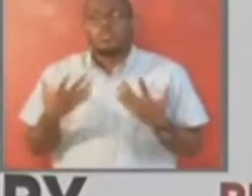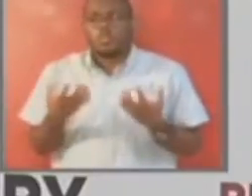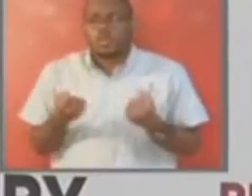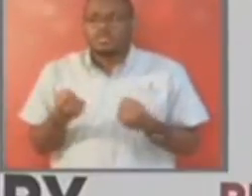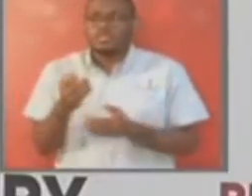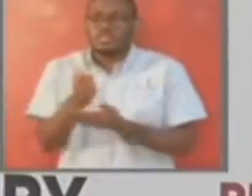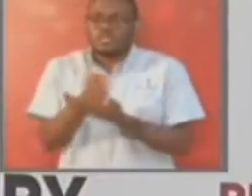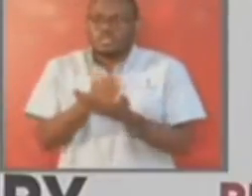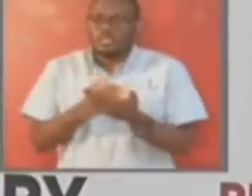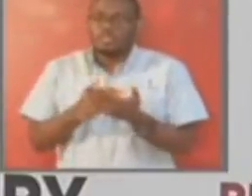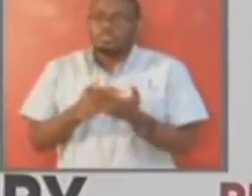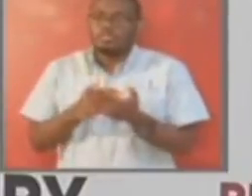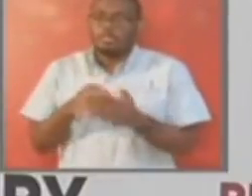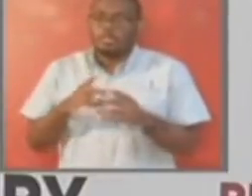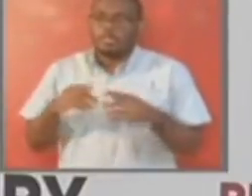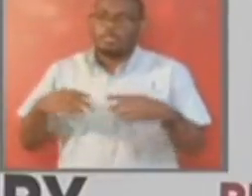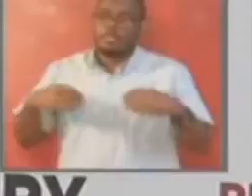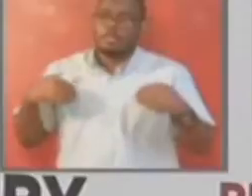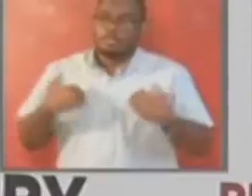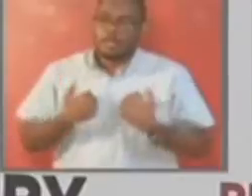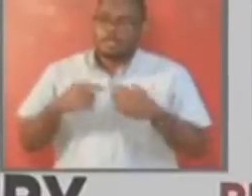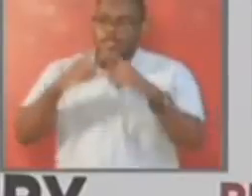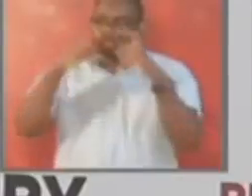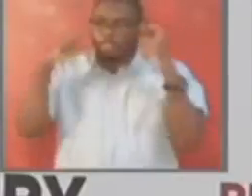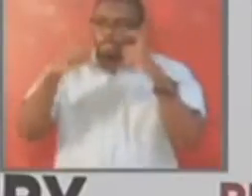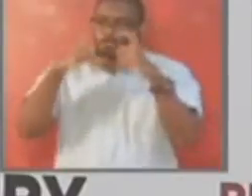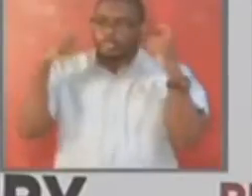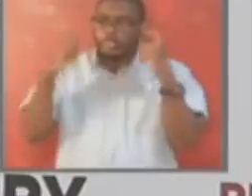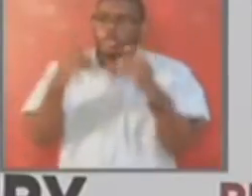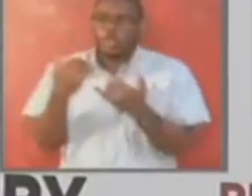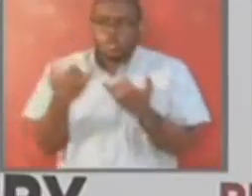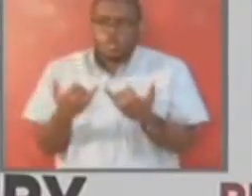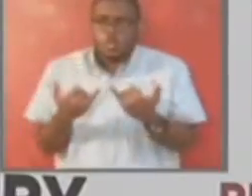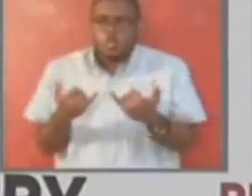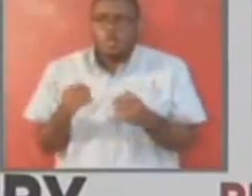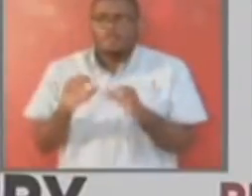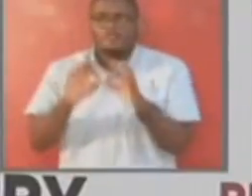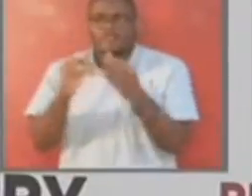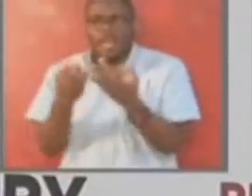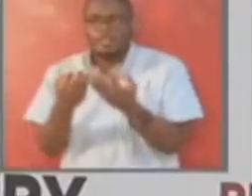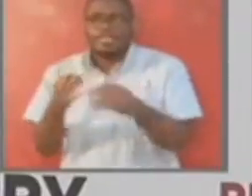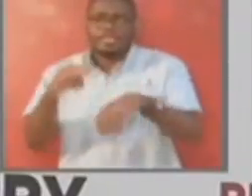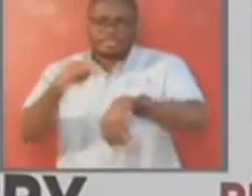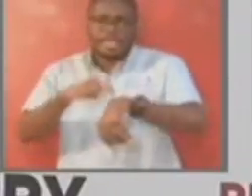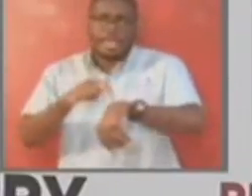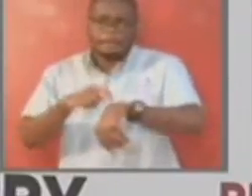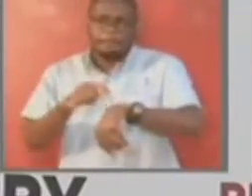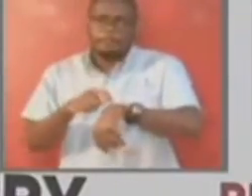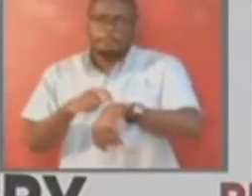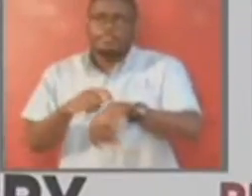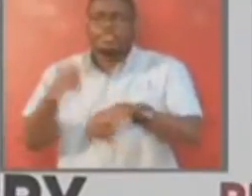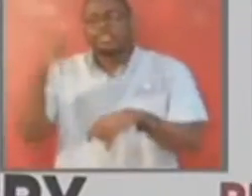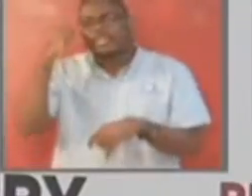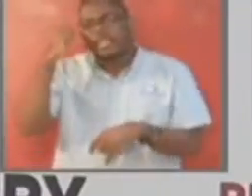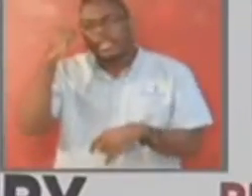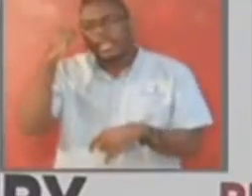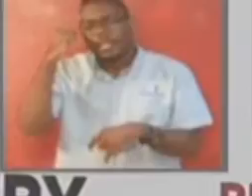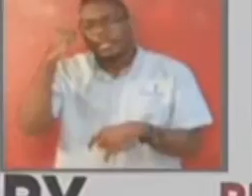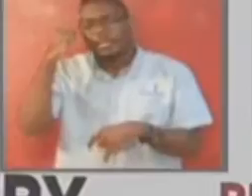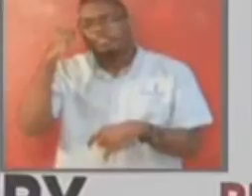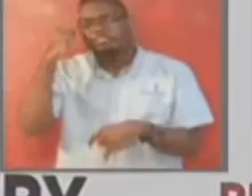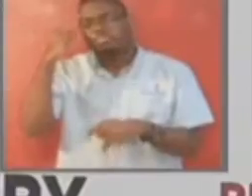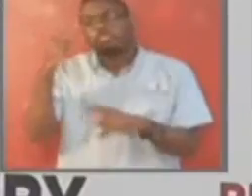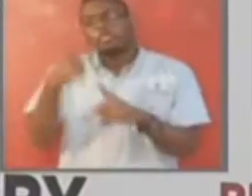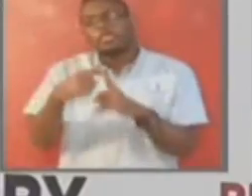family time. Now that we're in a lockdown of some sorts and still having to restrict movement, we need to look at the positive side, which is more time